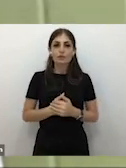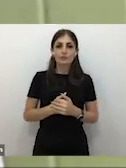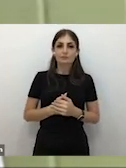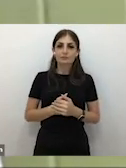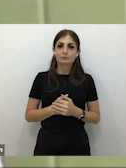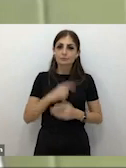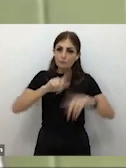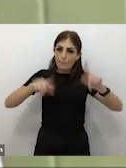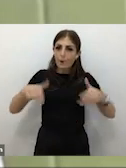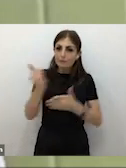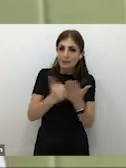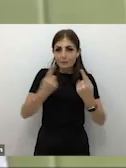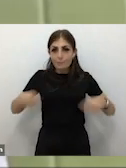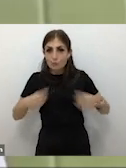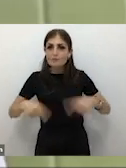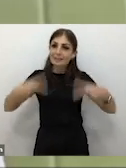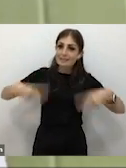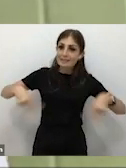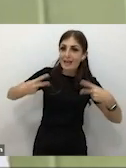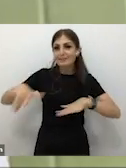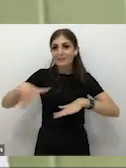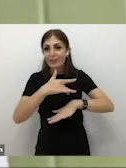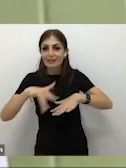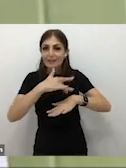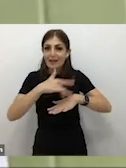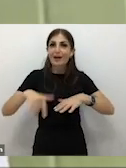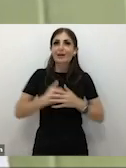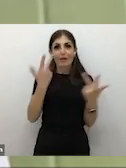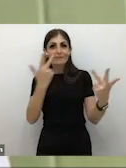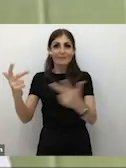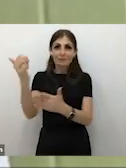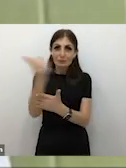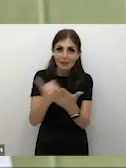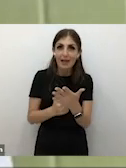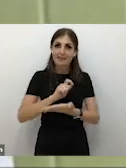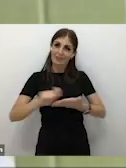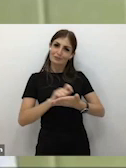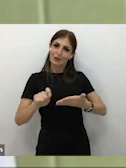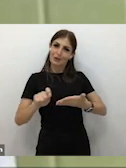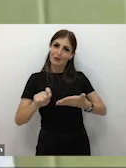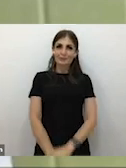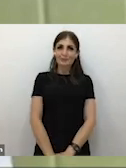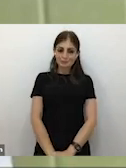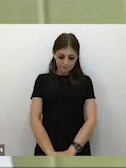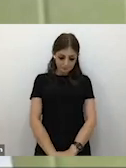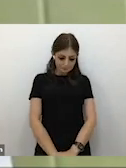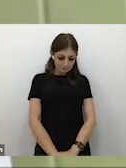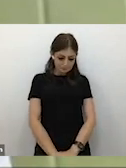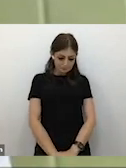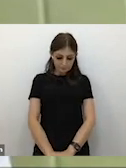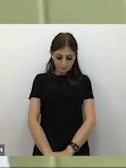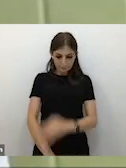dance, theatre, visual arts, and literature. You might be working primarily in